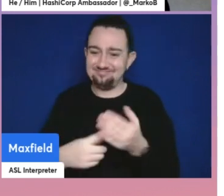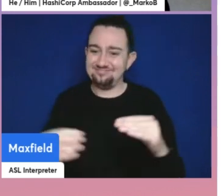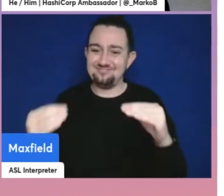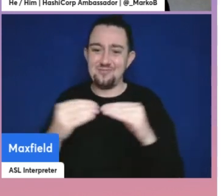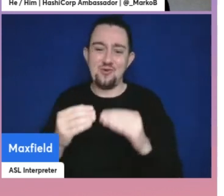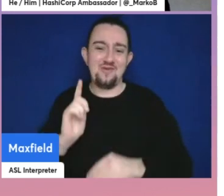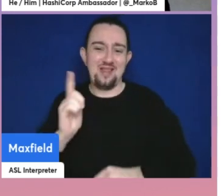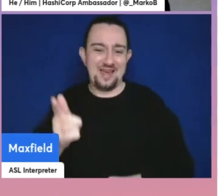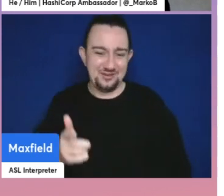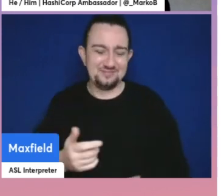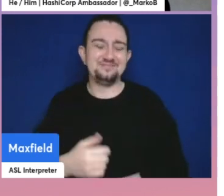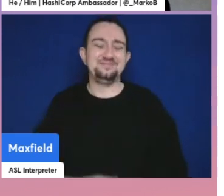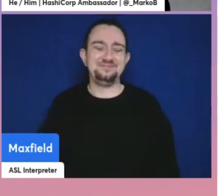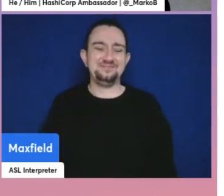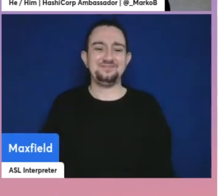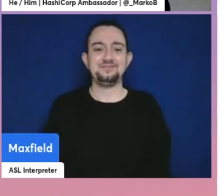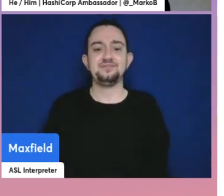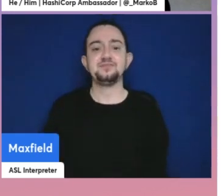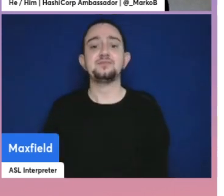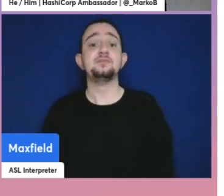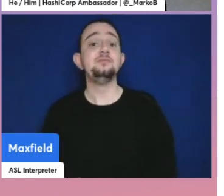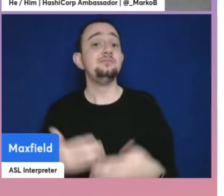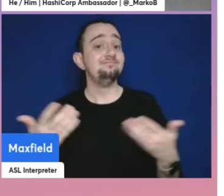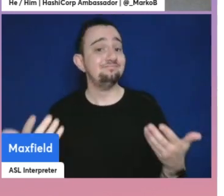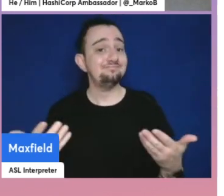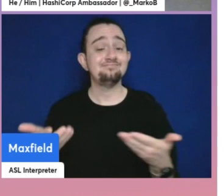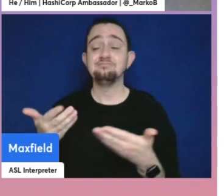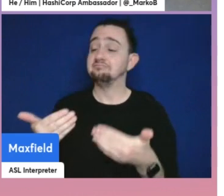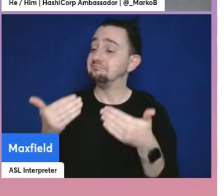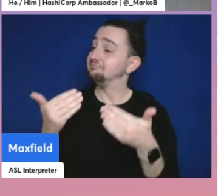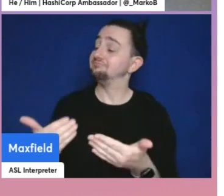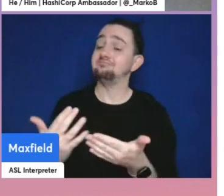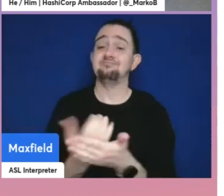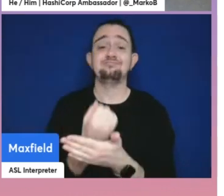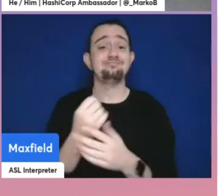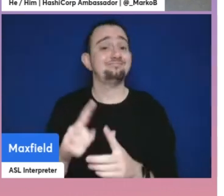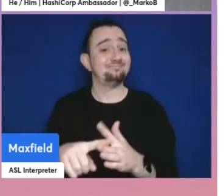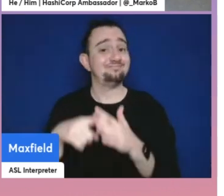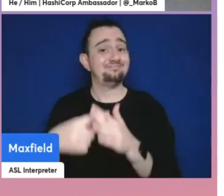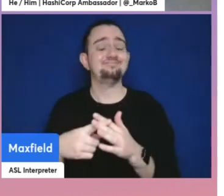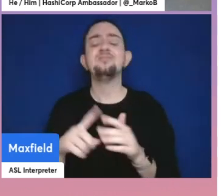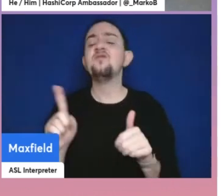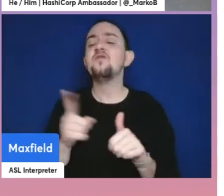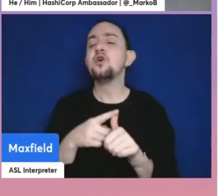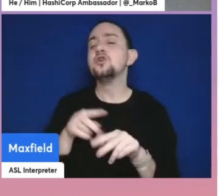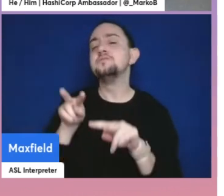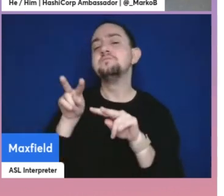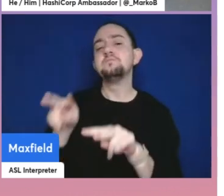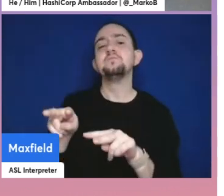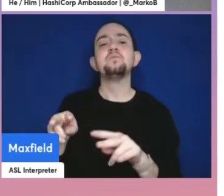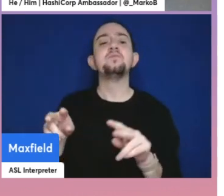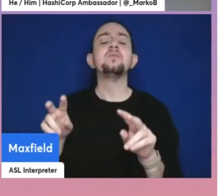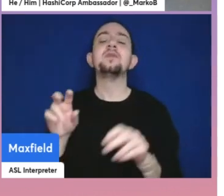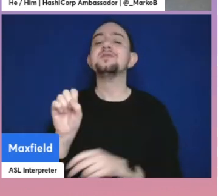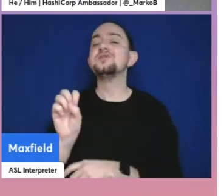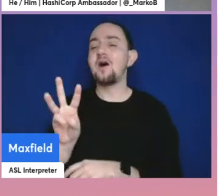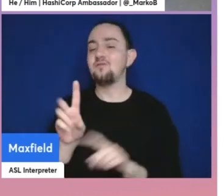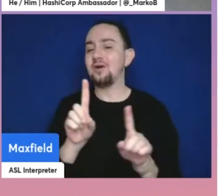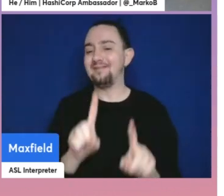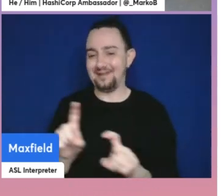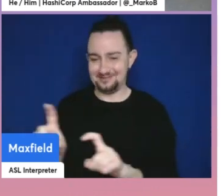well. Right, so let's get this started. So firstly, if you look at the software testing in